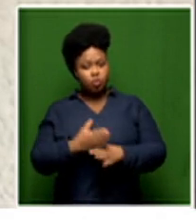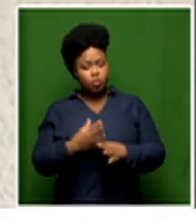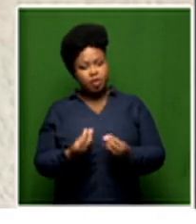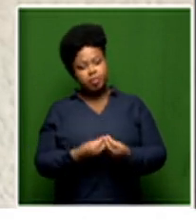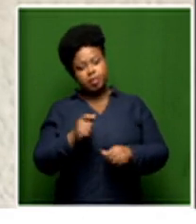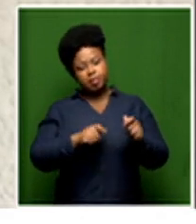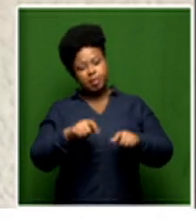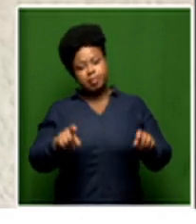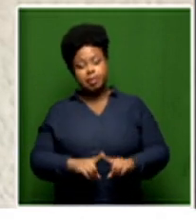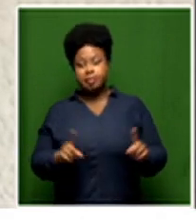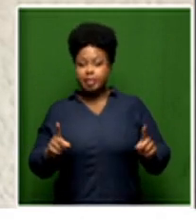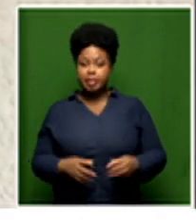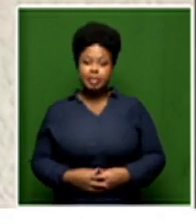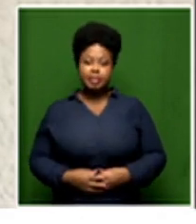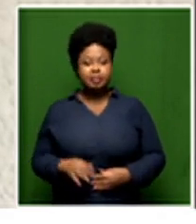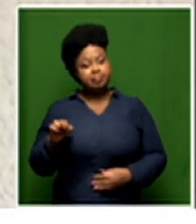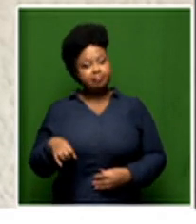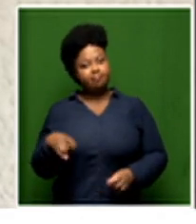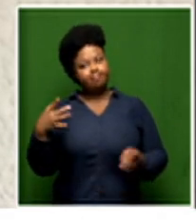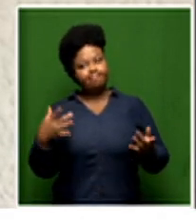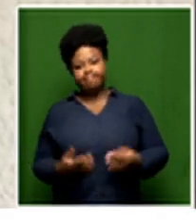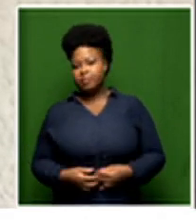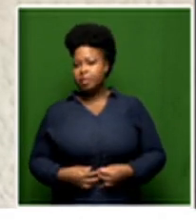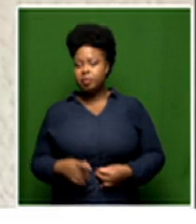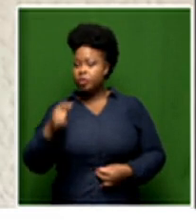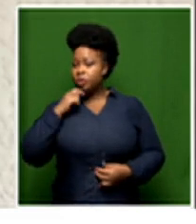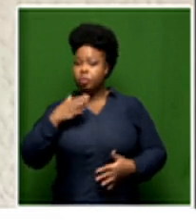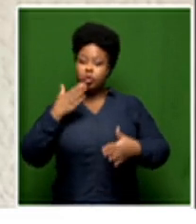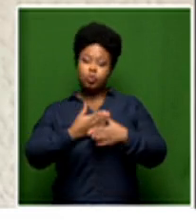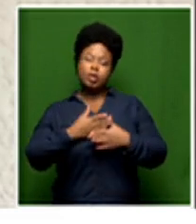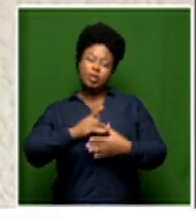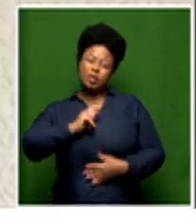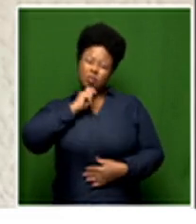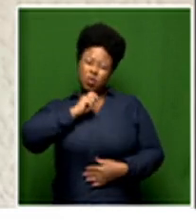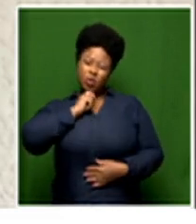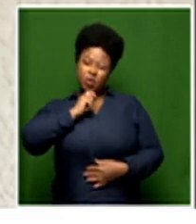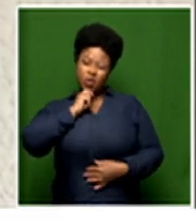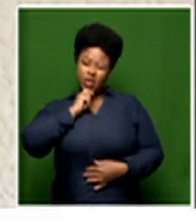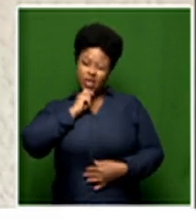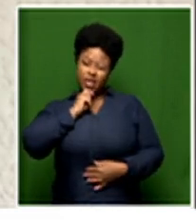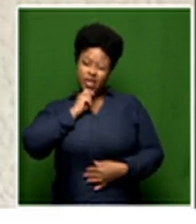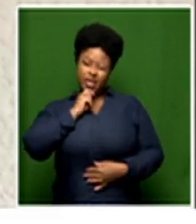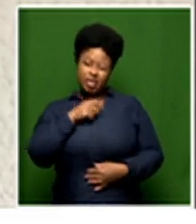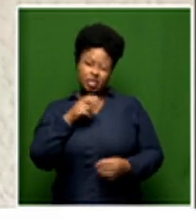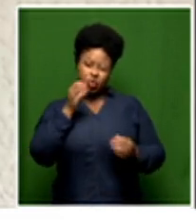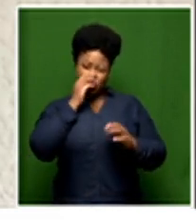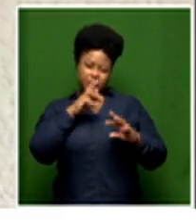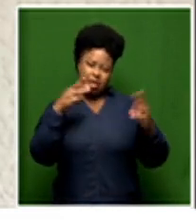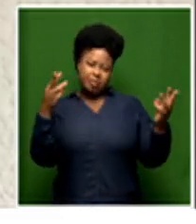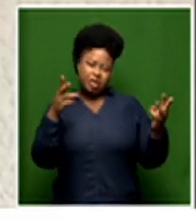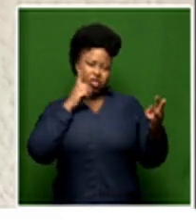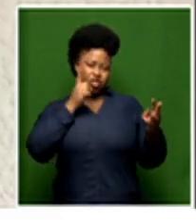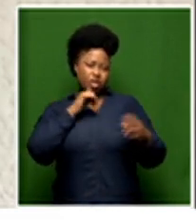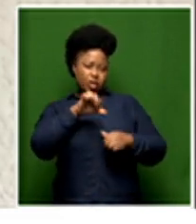with people. But sometimes, I'll get to work in the morning, I'll read papers, I'll